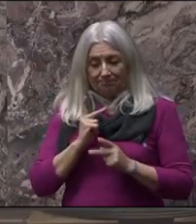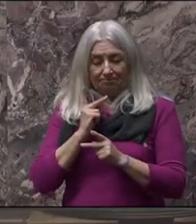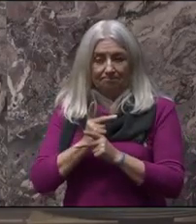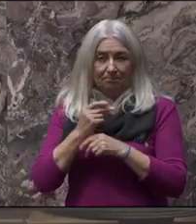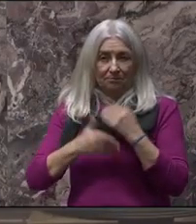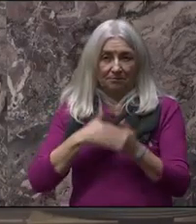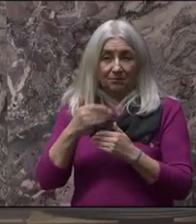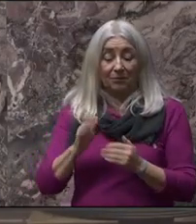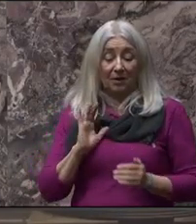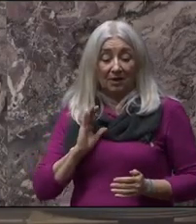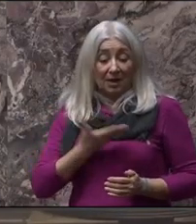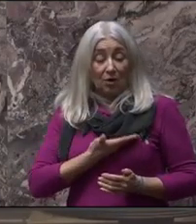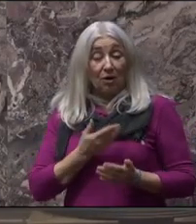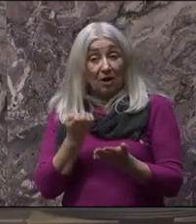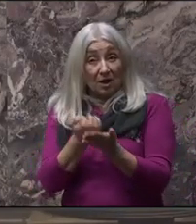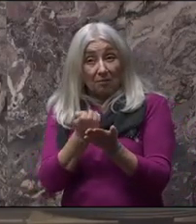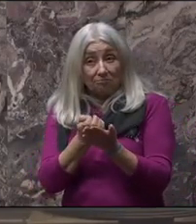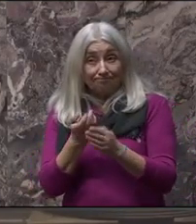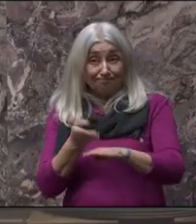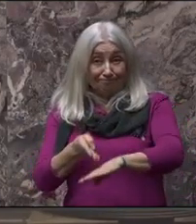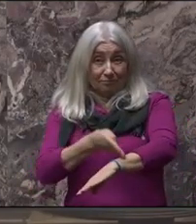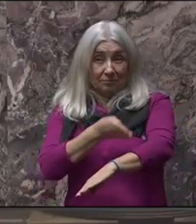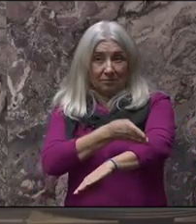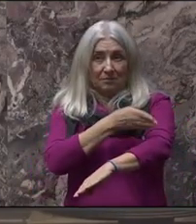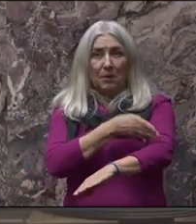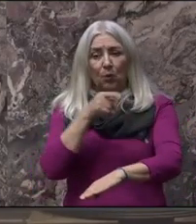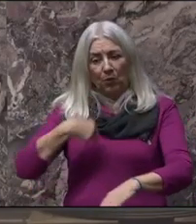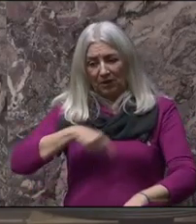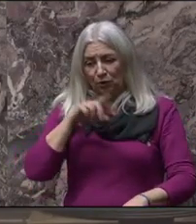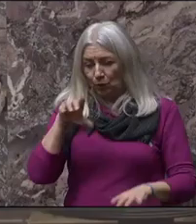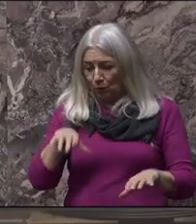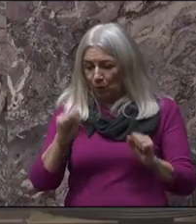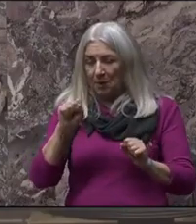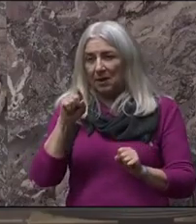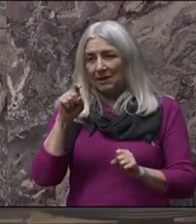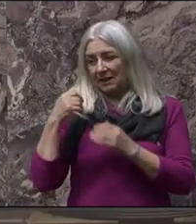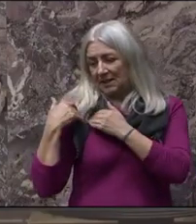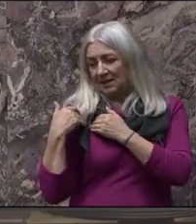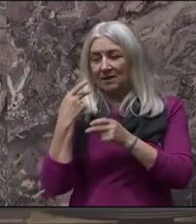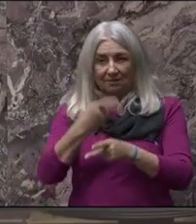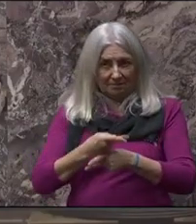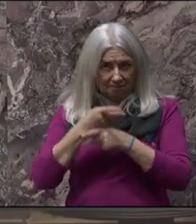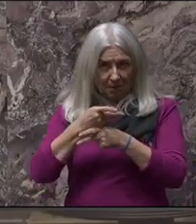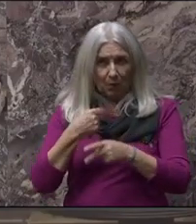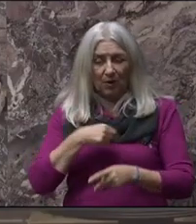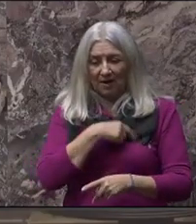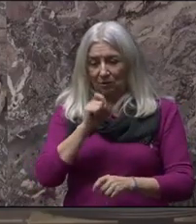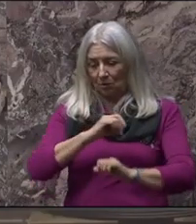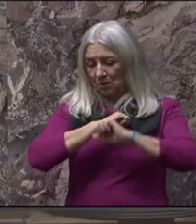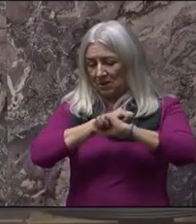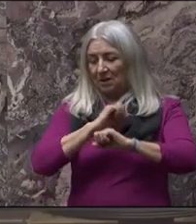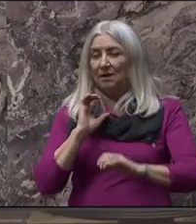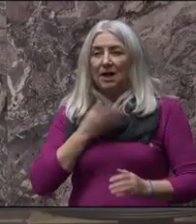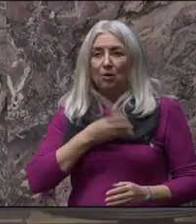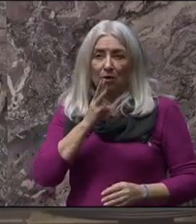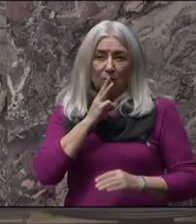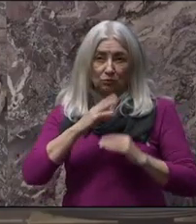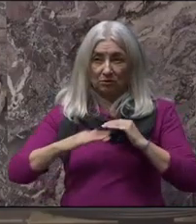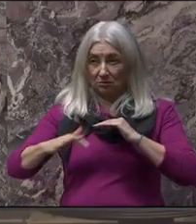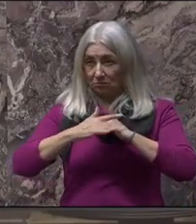Growing our economy must be done responsibly, protecting our coast and our land with world-leading